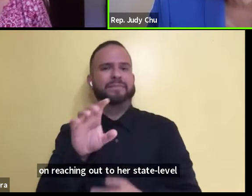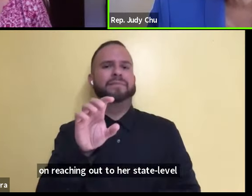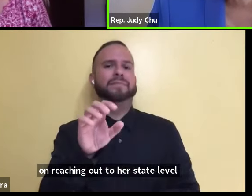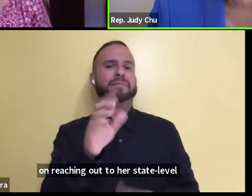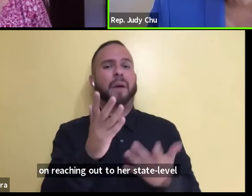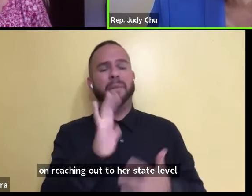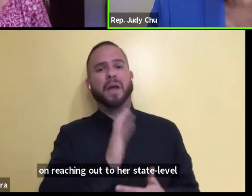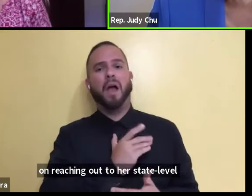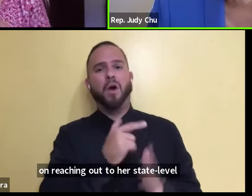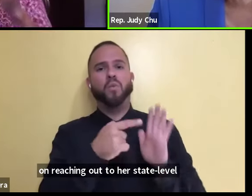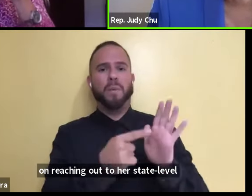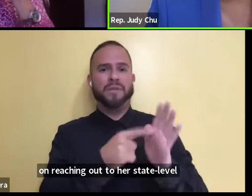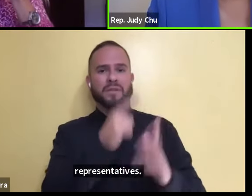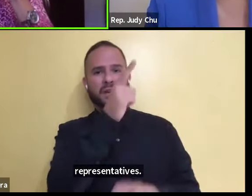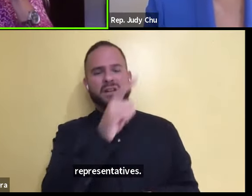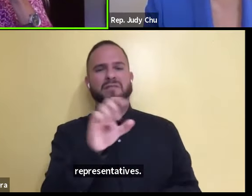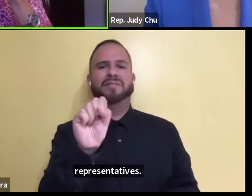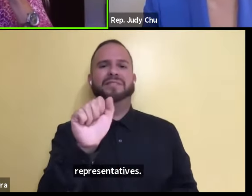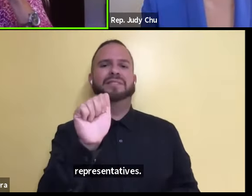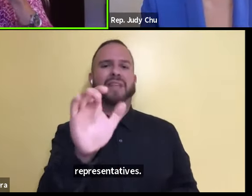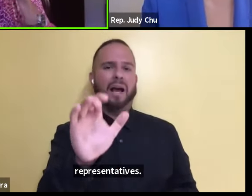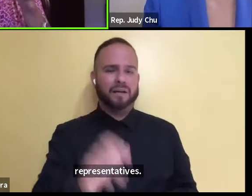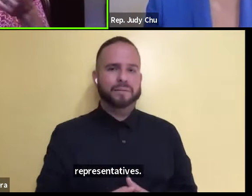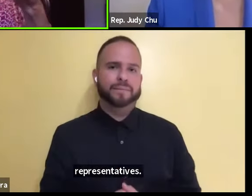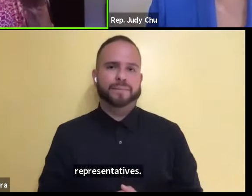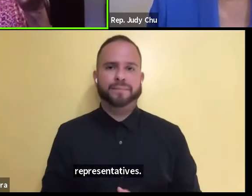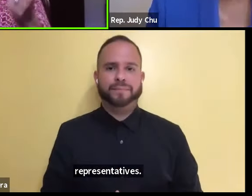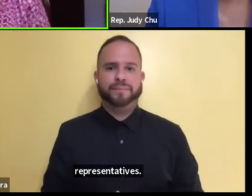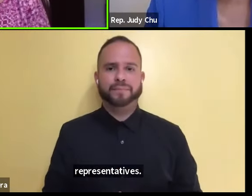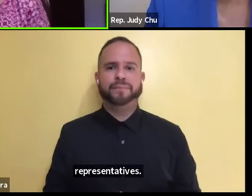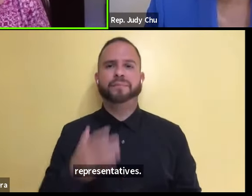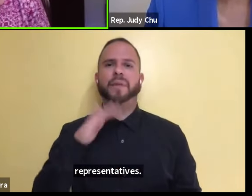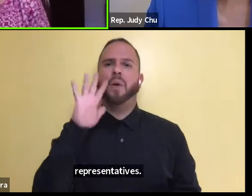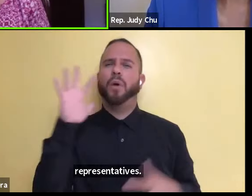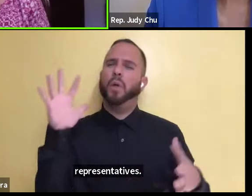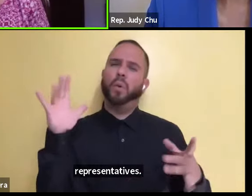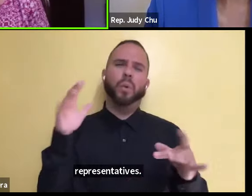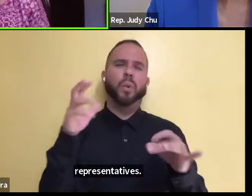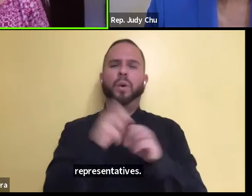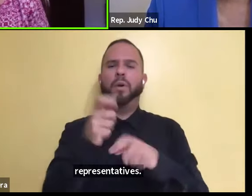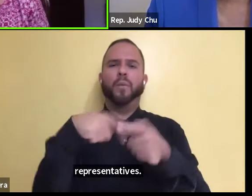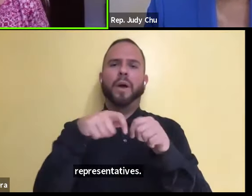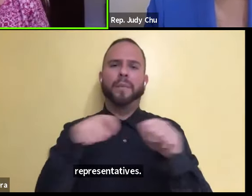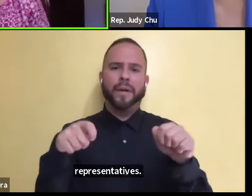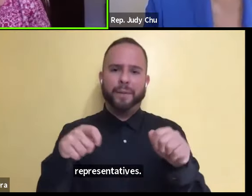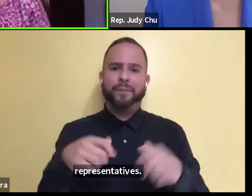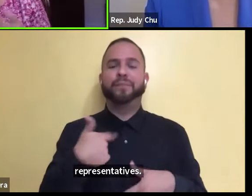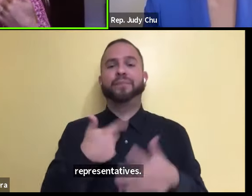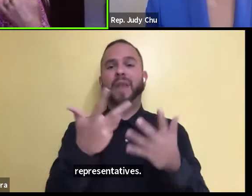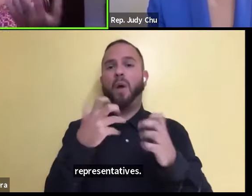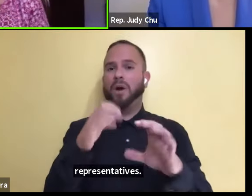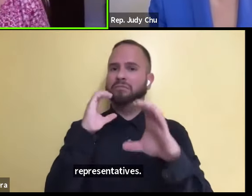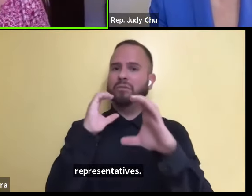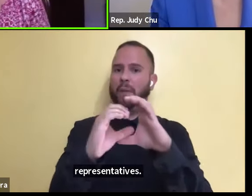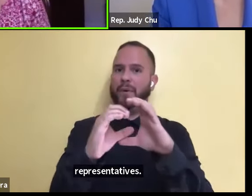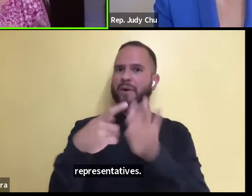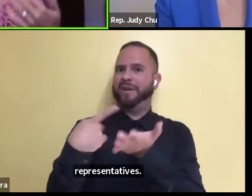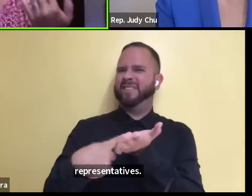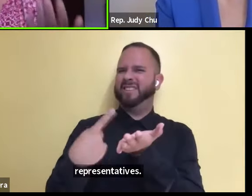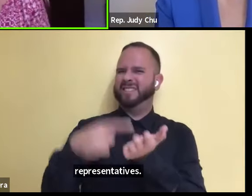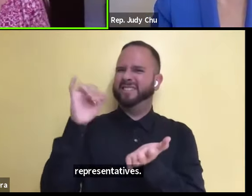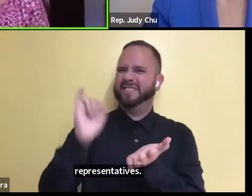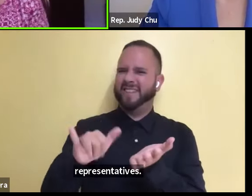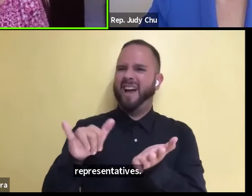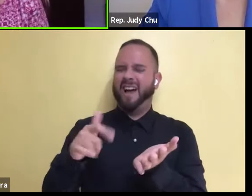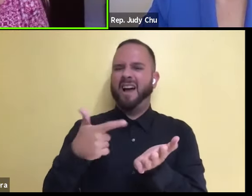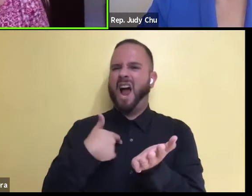Great, thank you. I'm gonna wrap it up into the one thing I want to talk about is copyright, because that's what I've been really